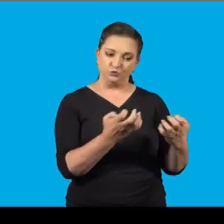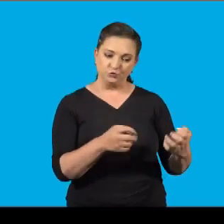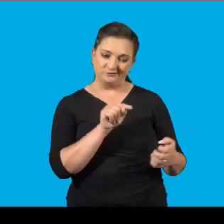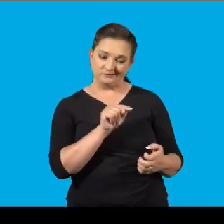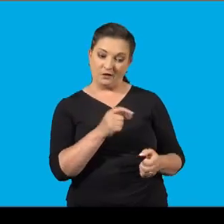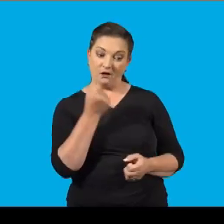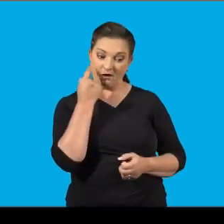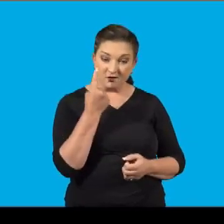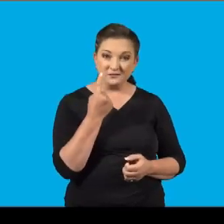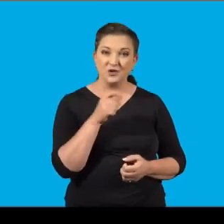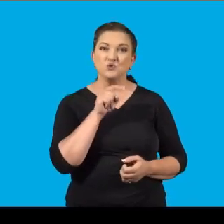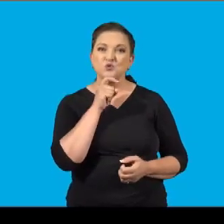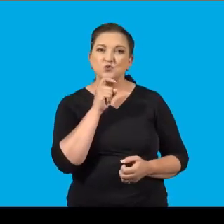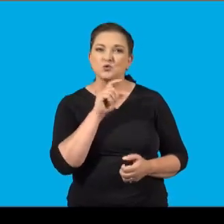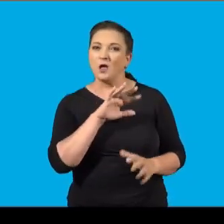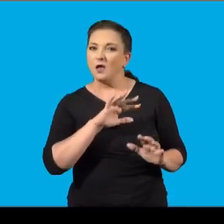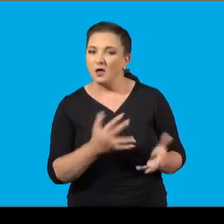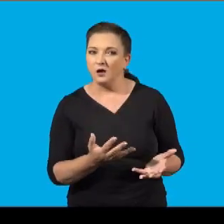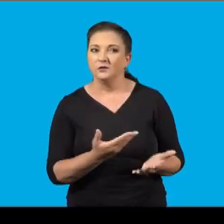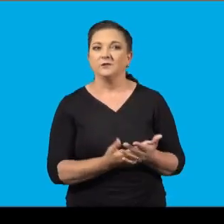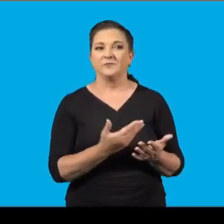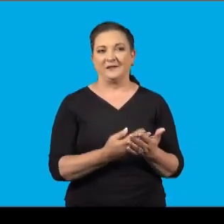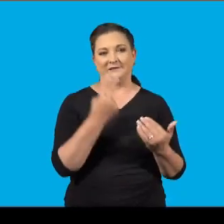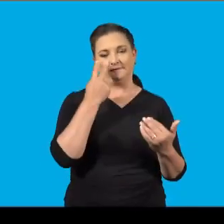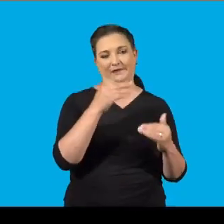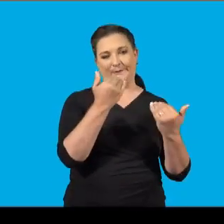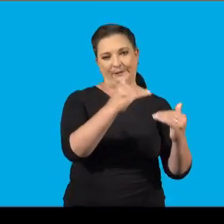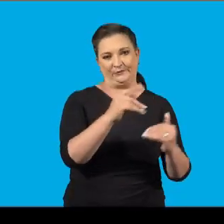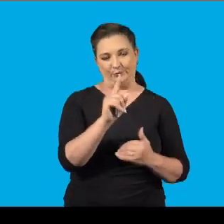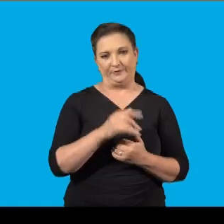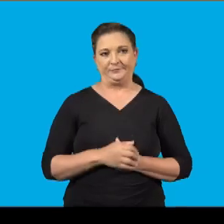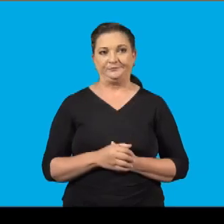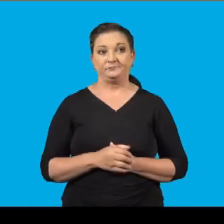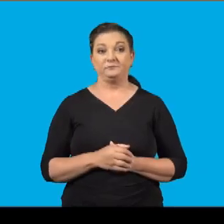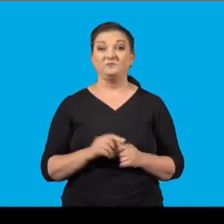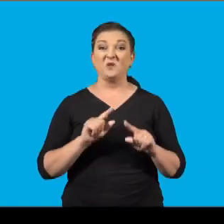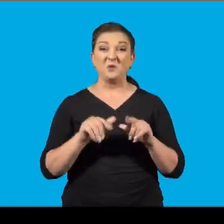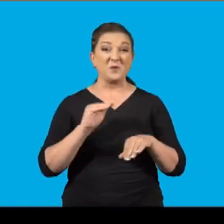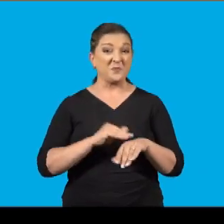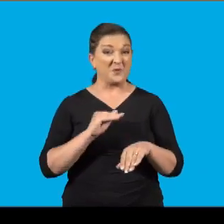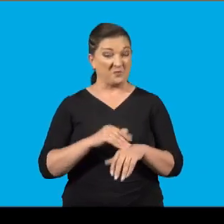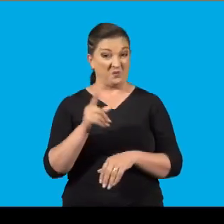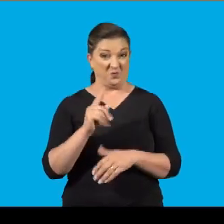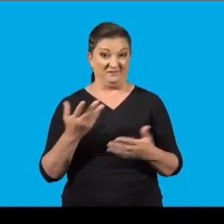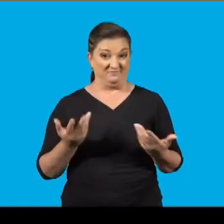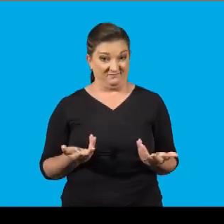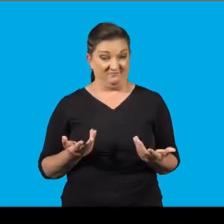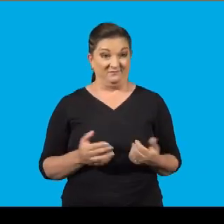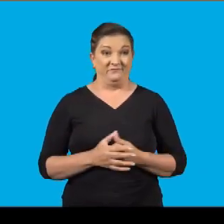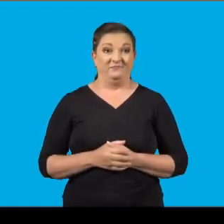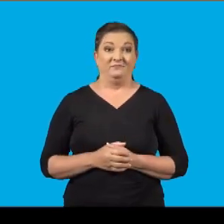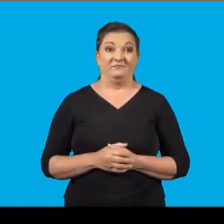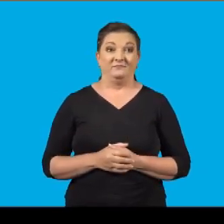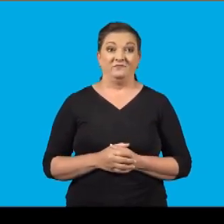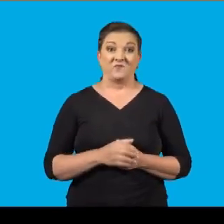sources, looking at their usefulness, reliability, and limitations. The problem here is